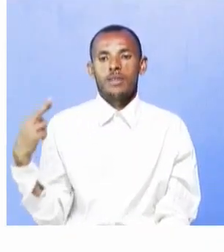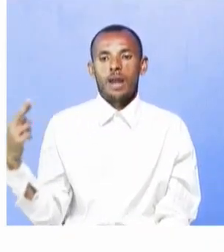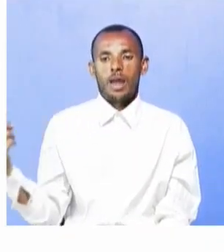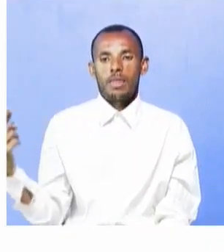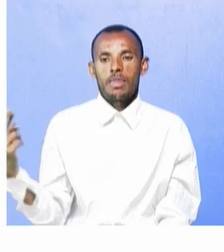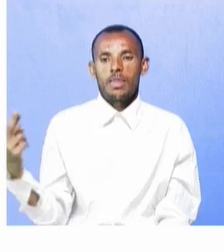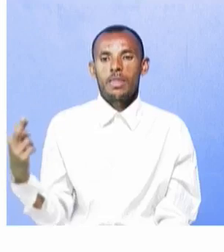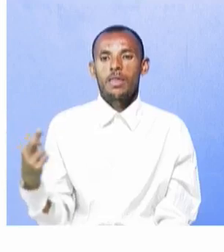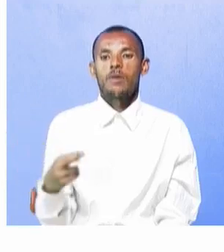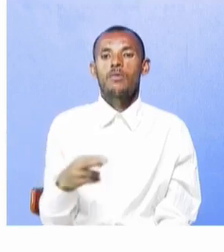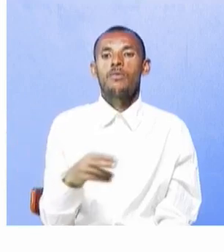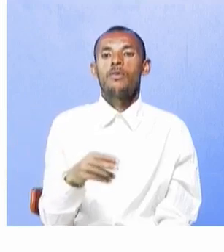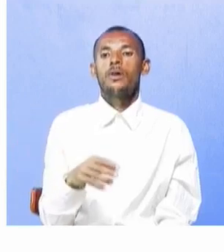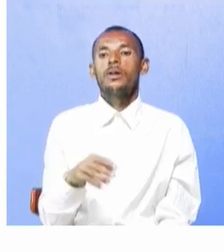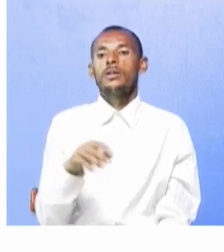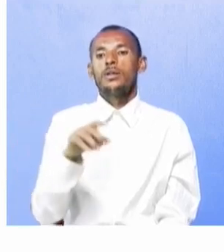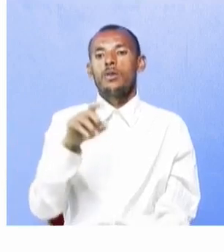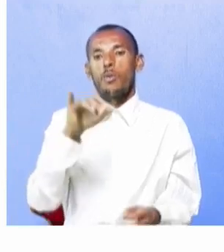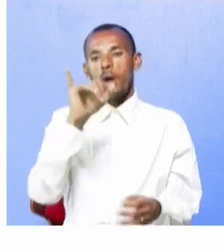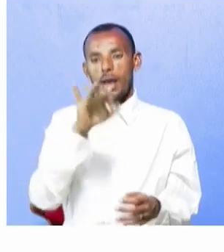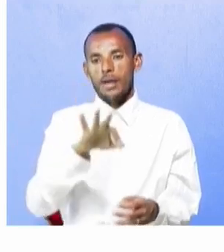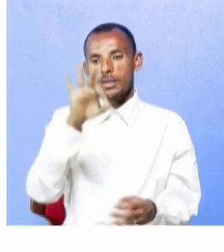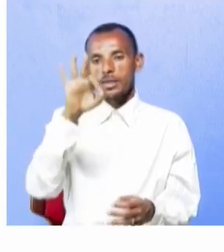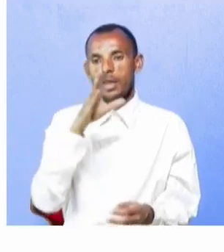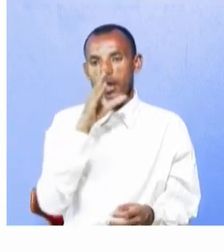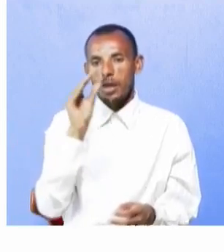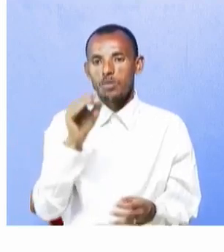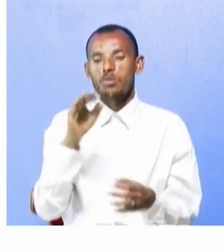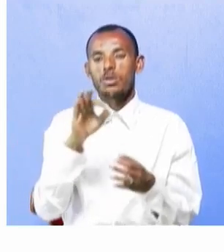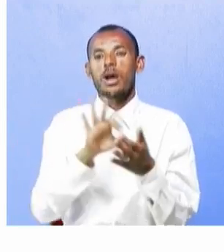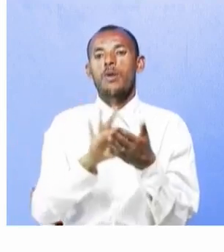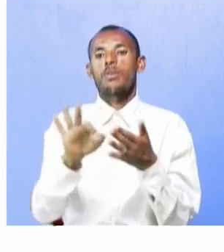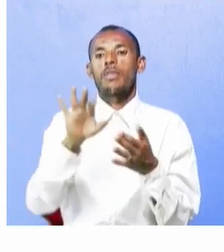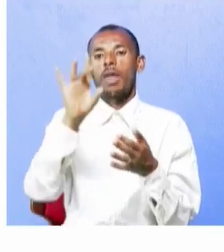the y-axis, and you need to count 8